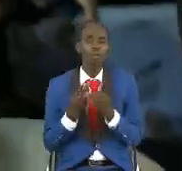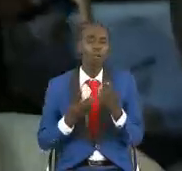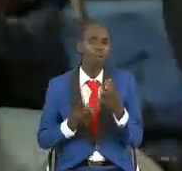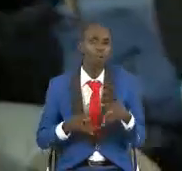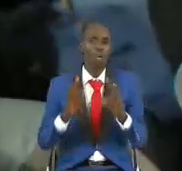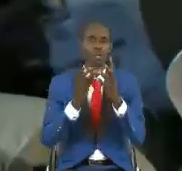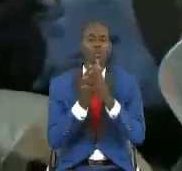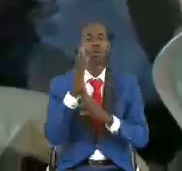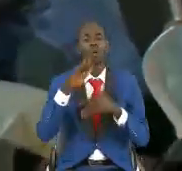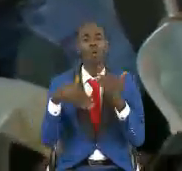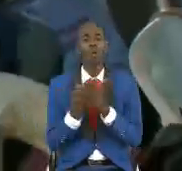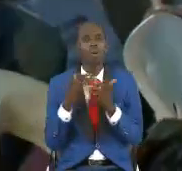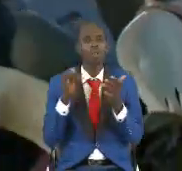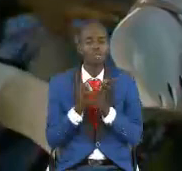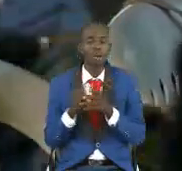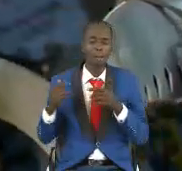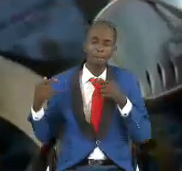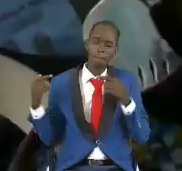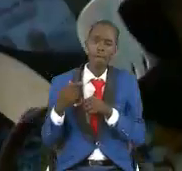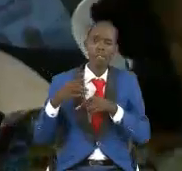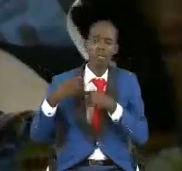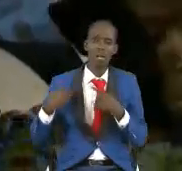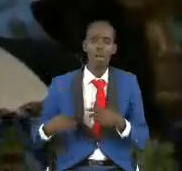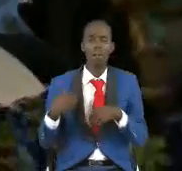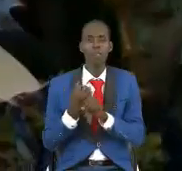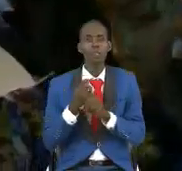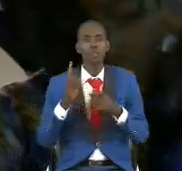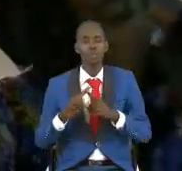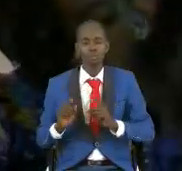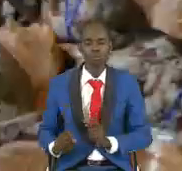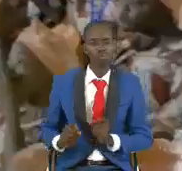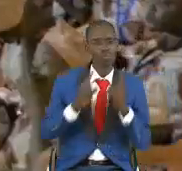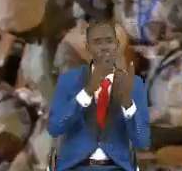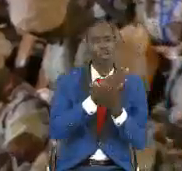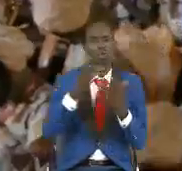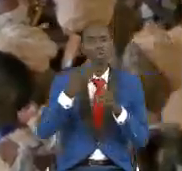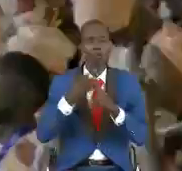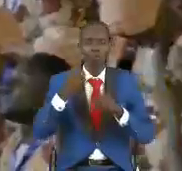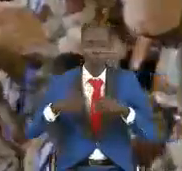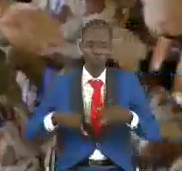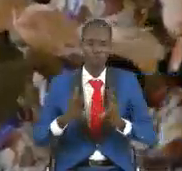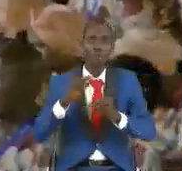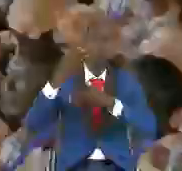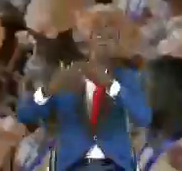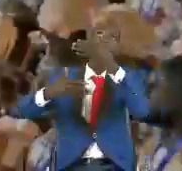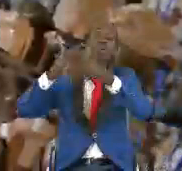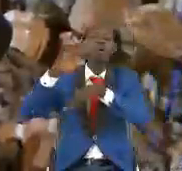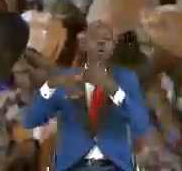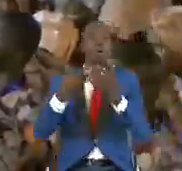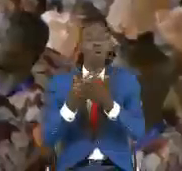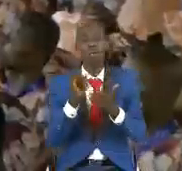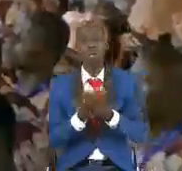your heart and that will make you to run away from the path of progress, all those things that are disturbing your